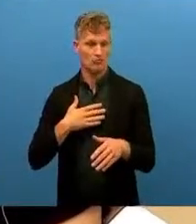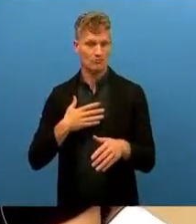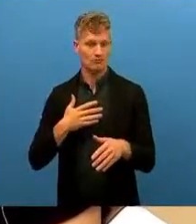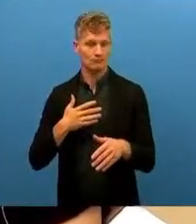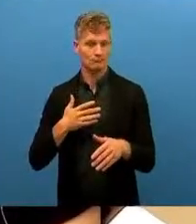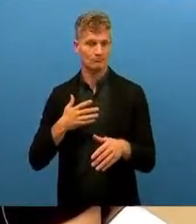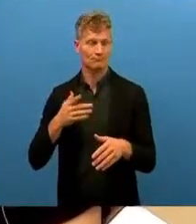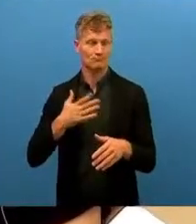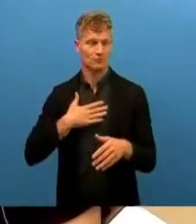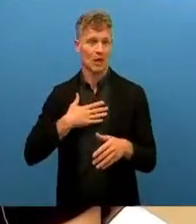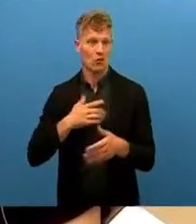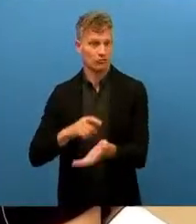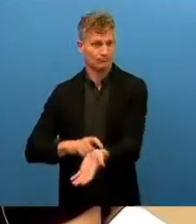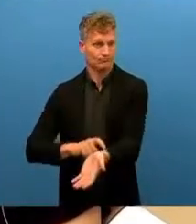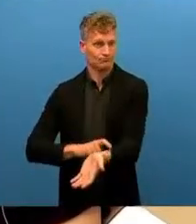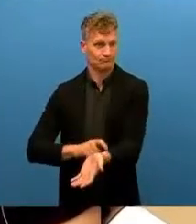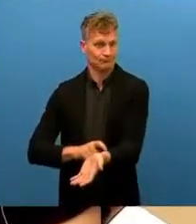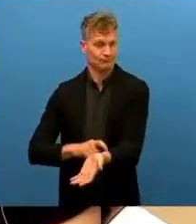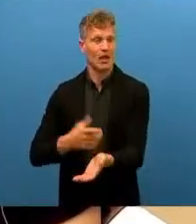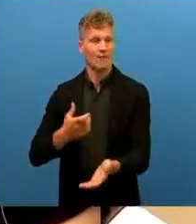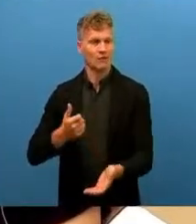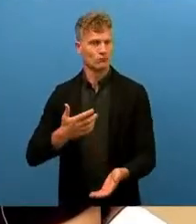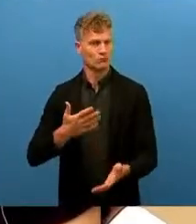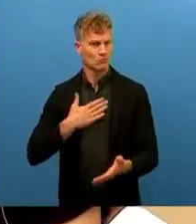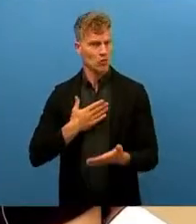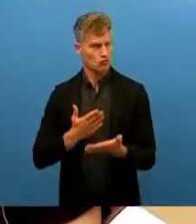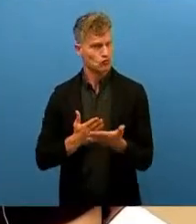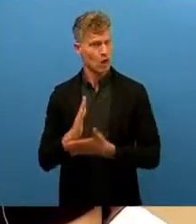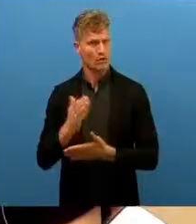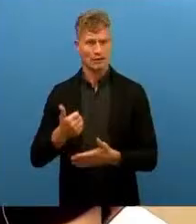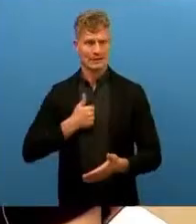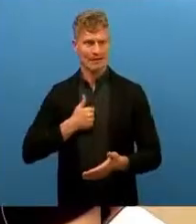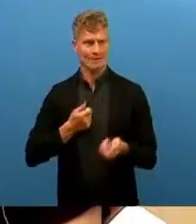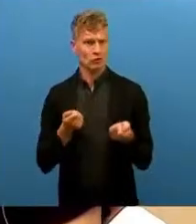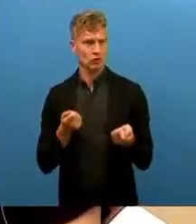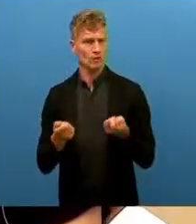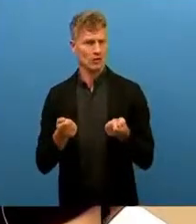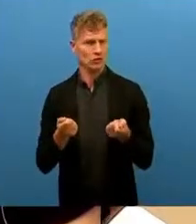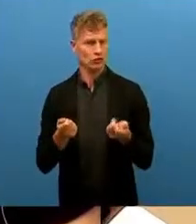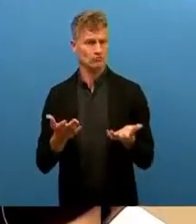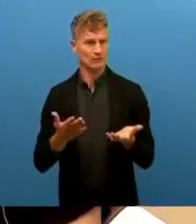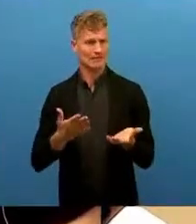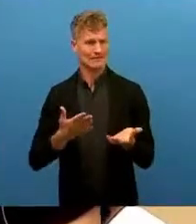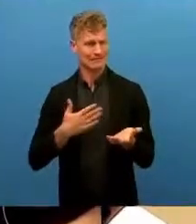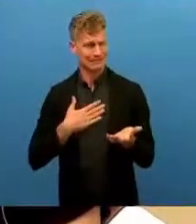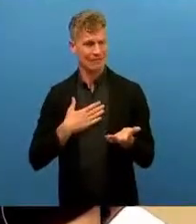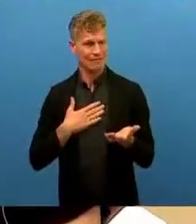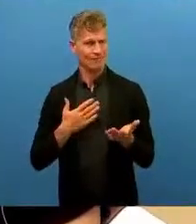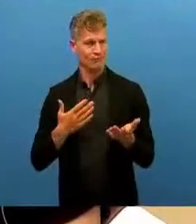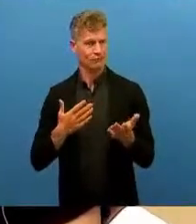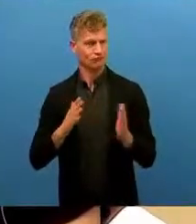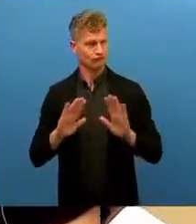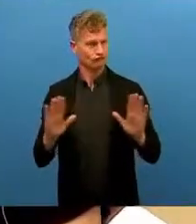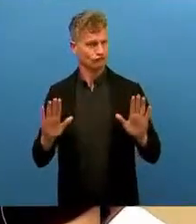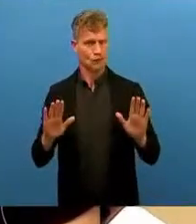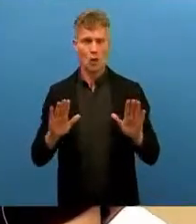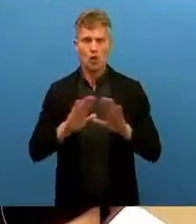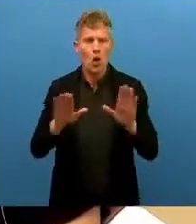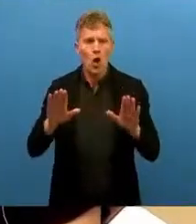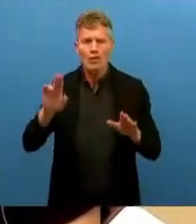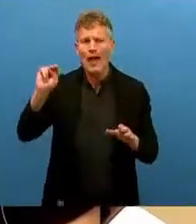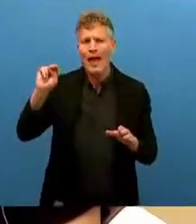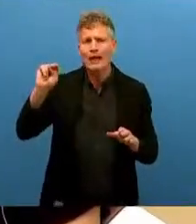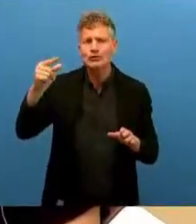self-determination and self-governance. We are not NGOs. As a nation with our own